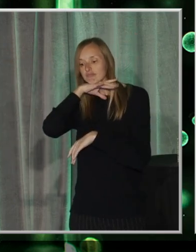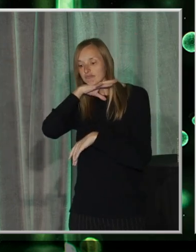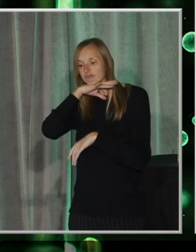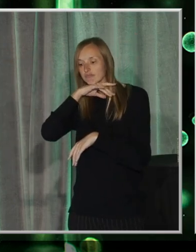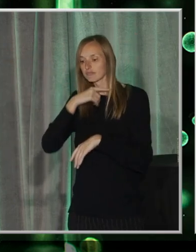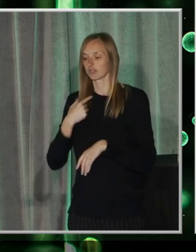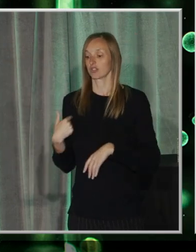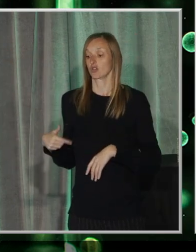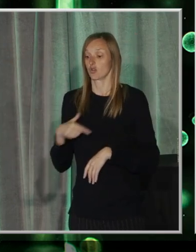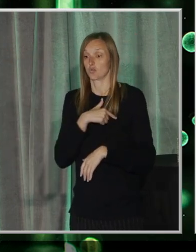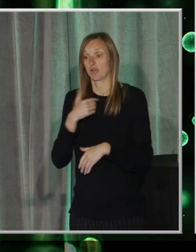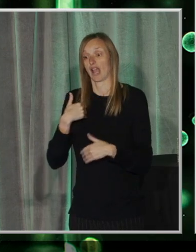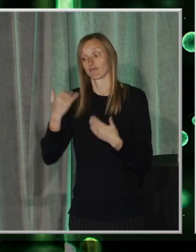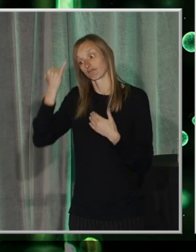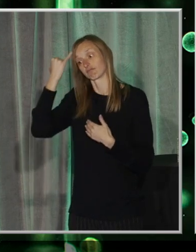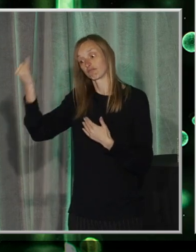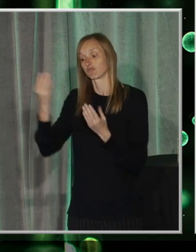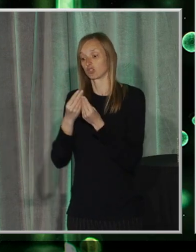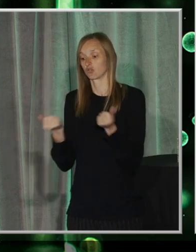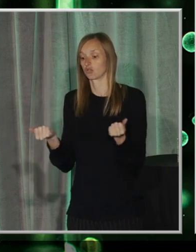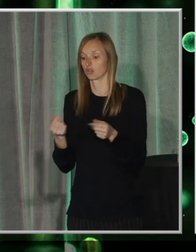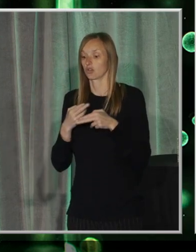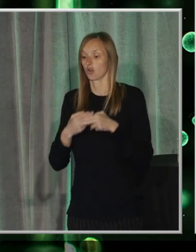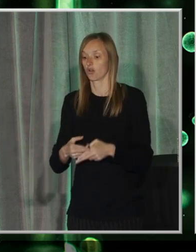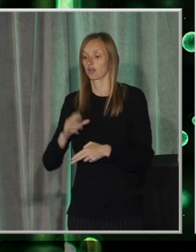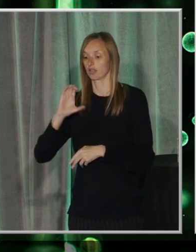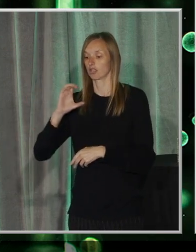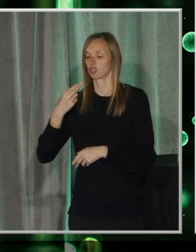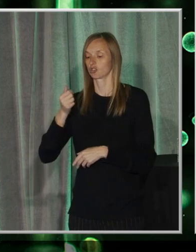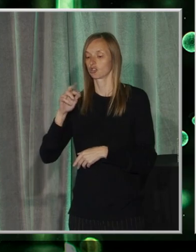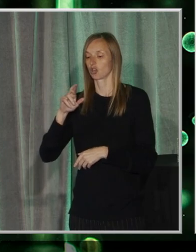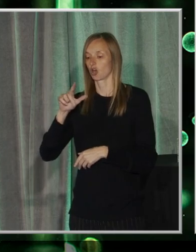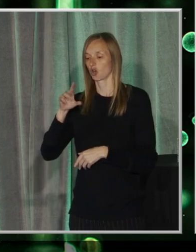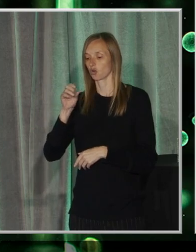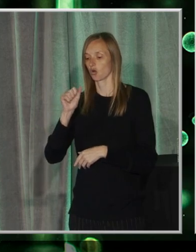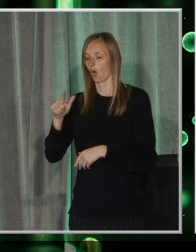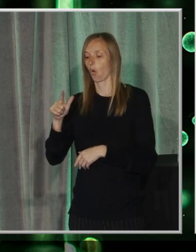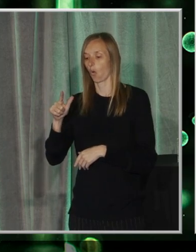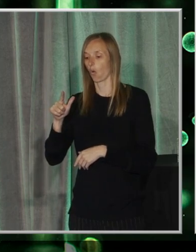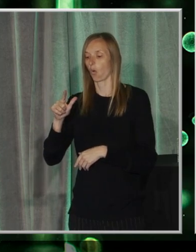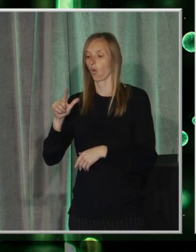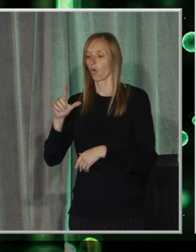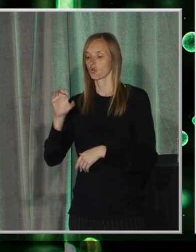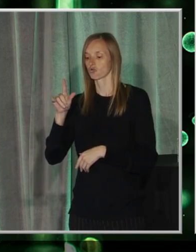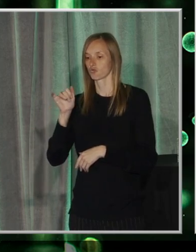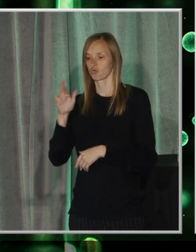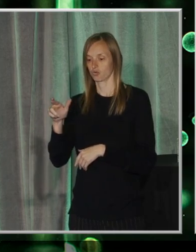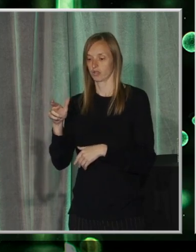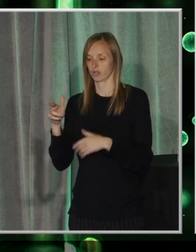brought a solution, which is called Chakokura. Chakokura is